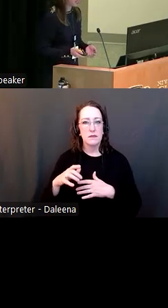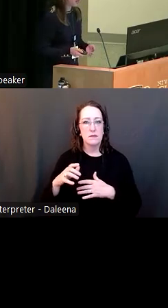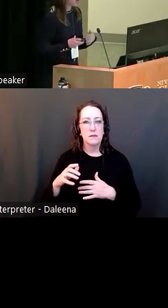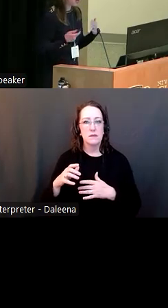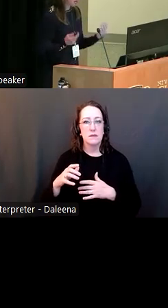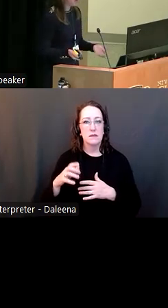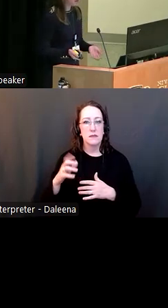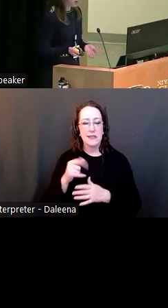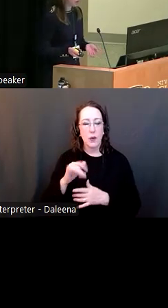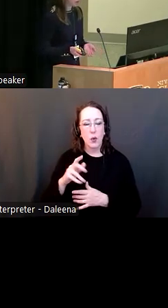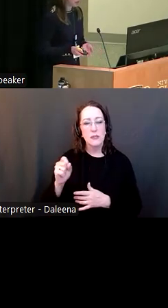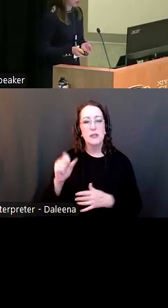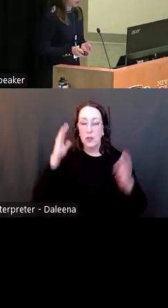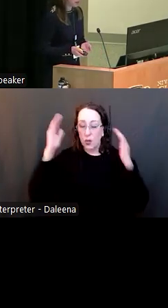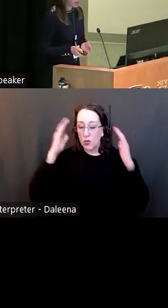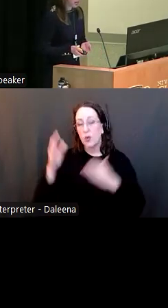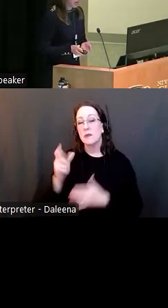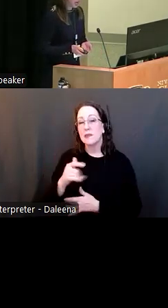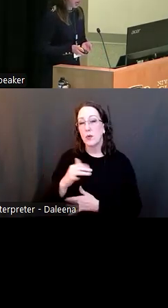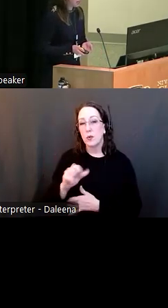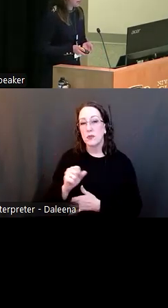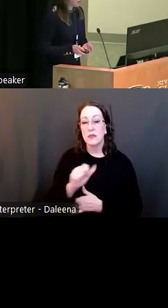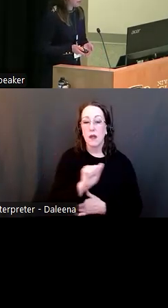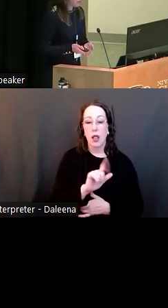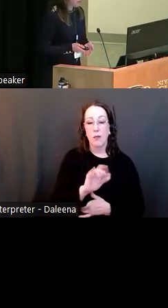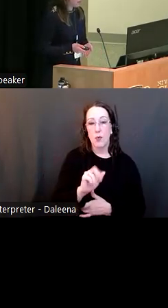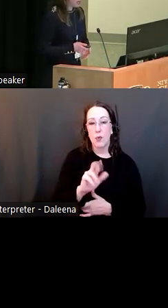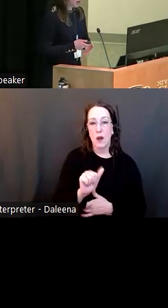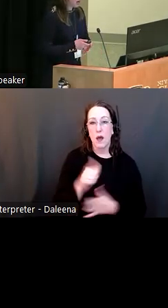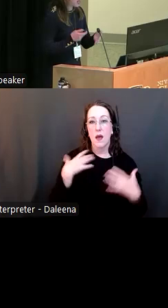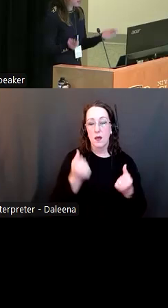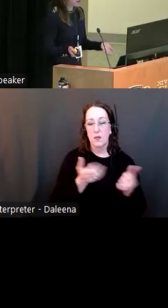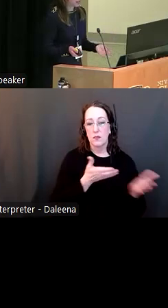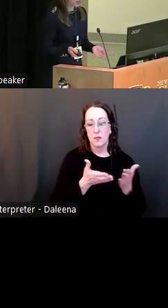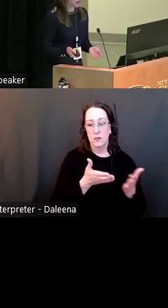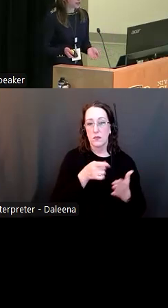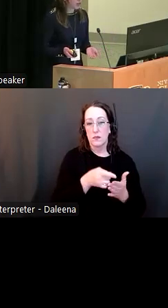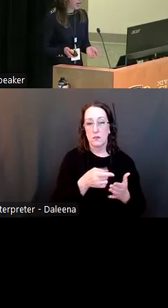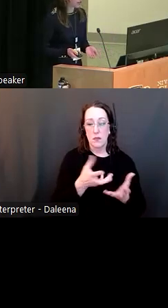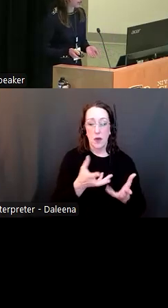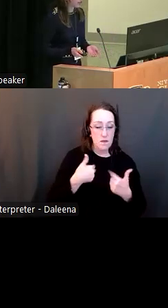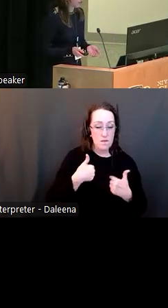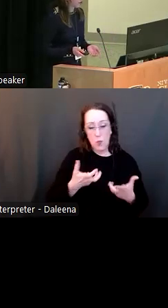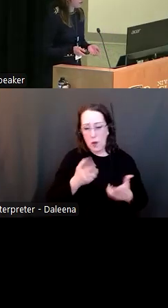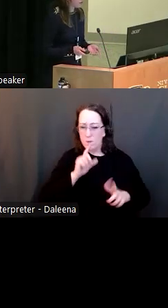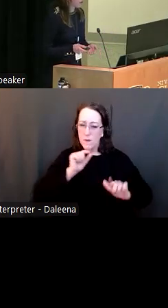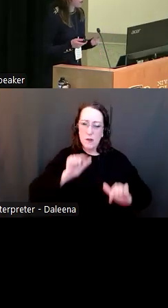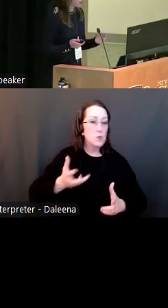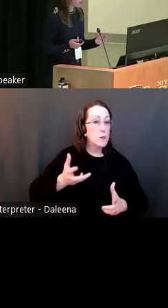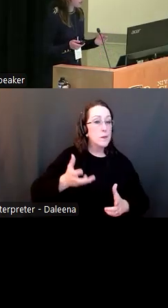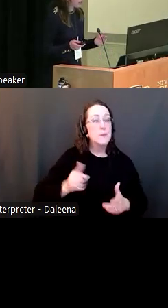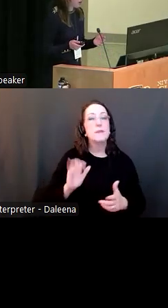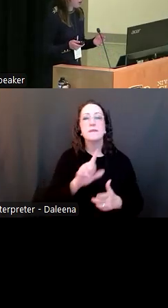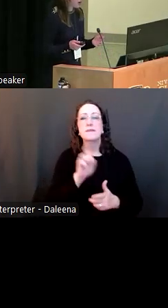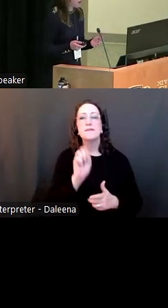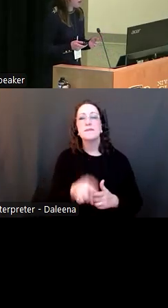in Alberta Health Services. And what I sought to answer was the